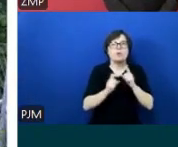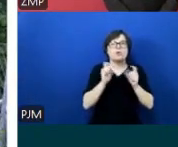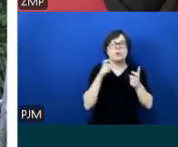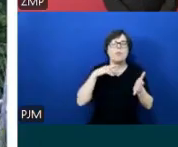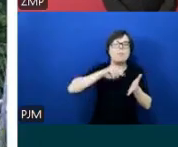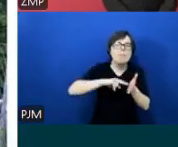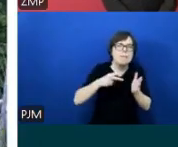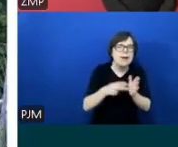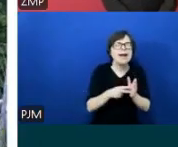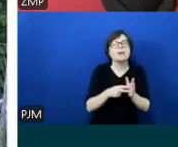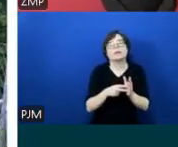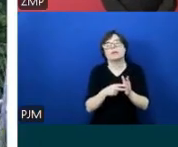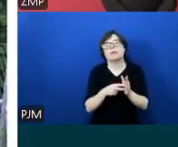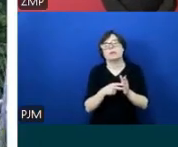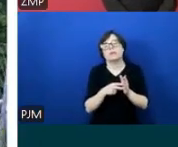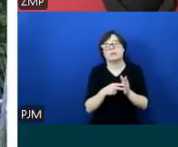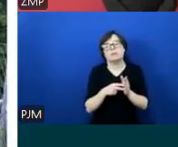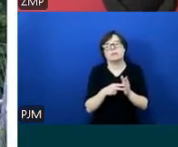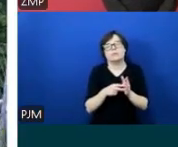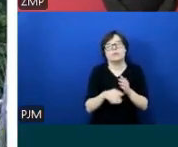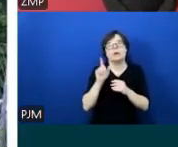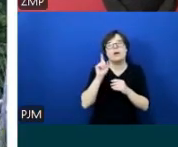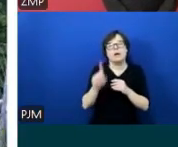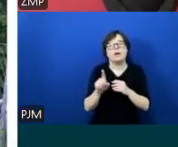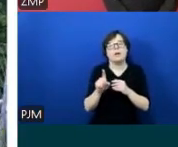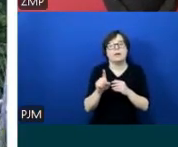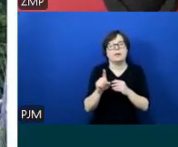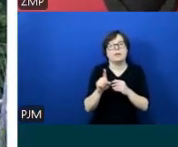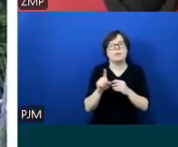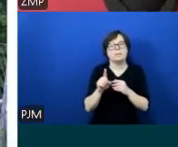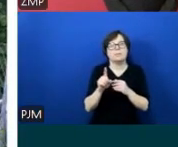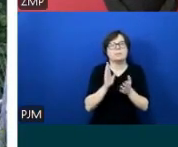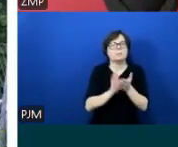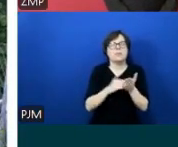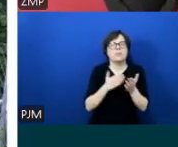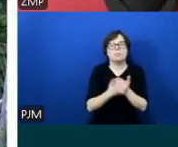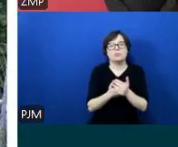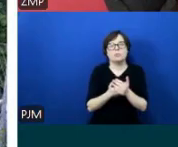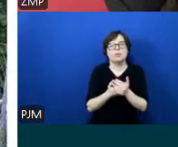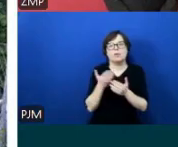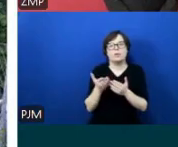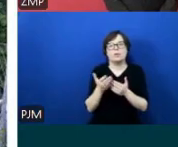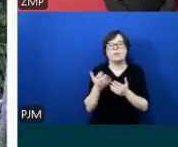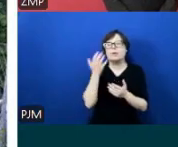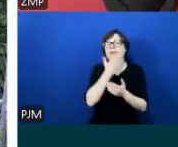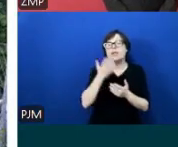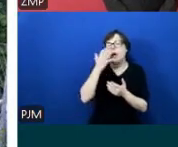but unfortunately not really helping the heat stress situation so much. But we do have some good examples, especially when it comes